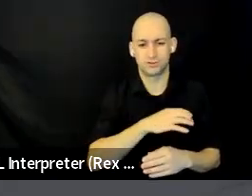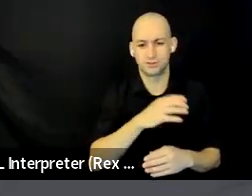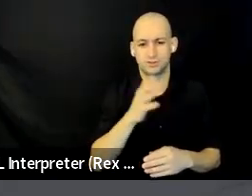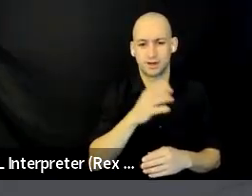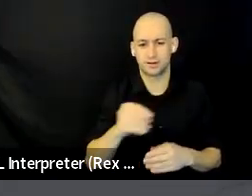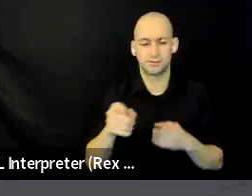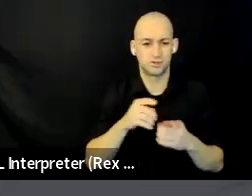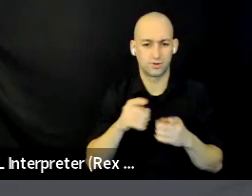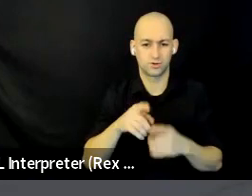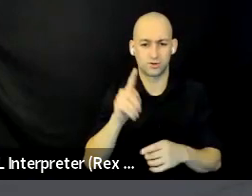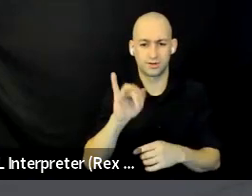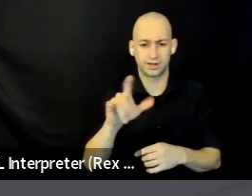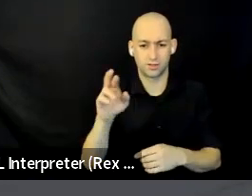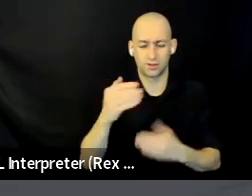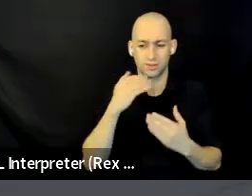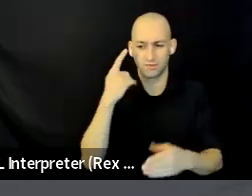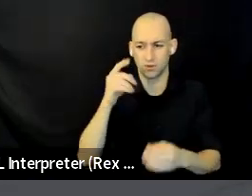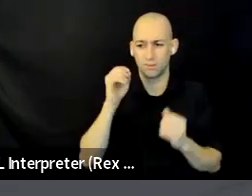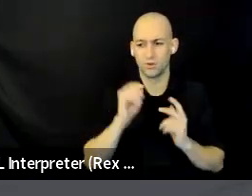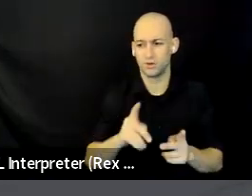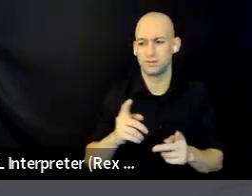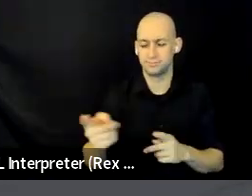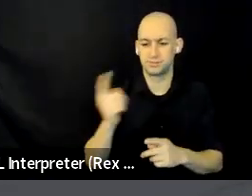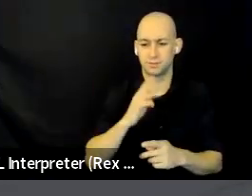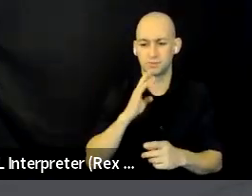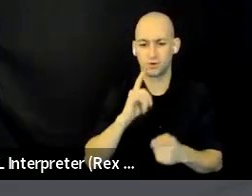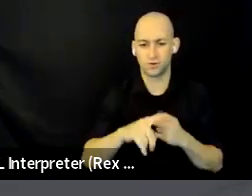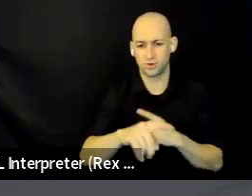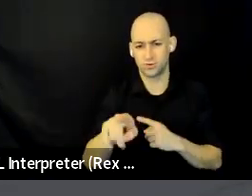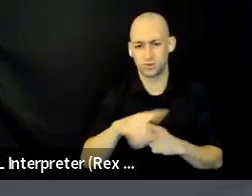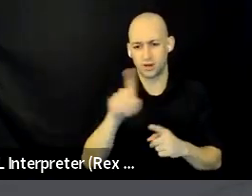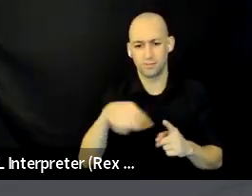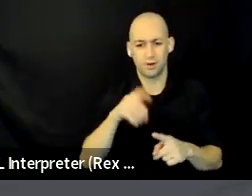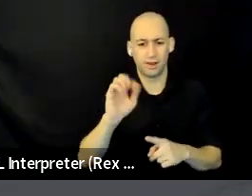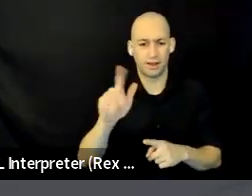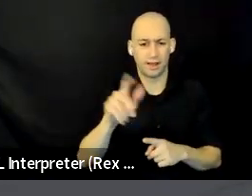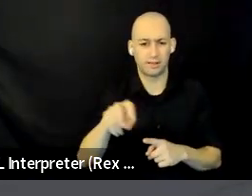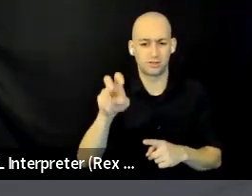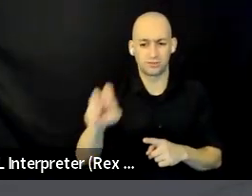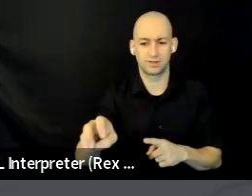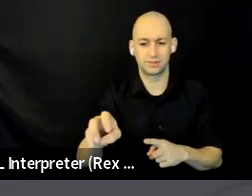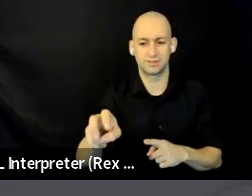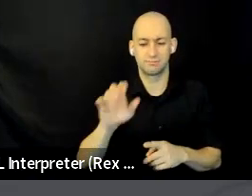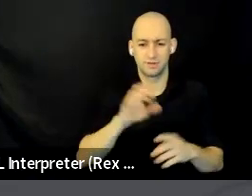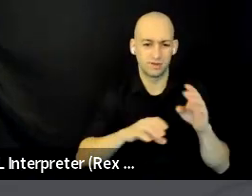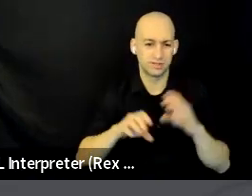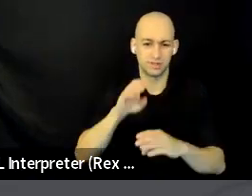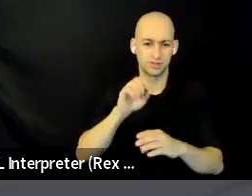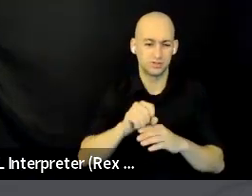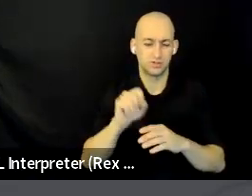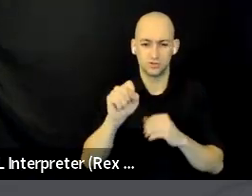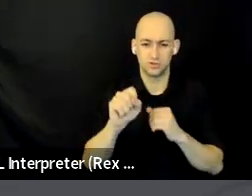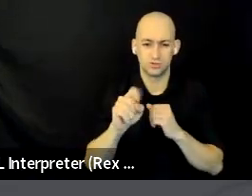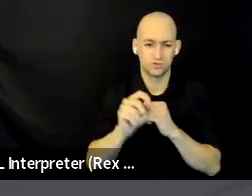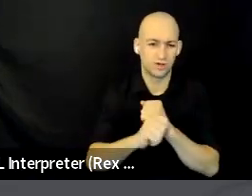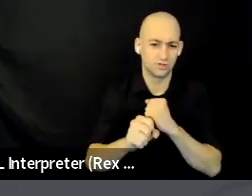Director Taylor, thank you for the opportunity to come talk to you about the Caltrans System Investment Strategy, or CSIS. Before getting started,